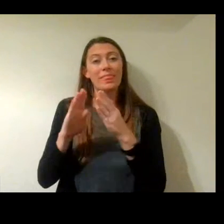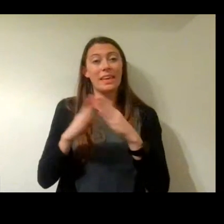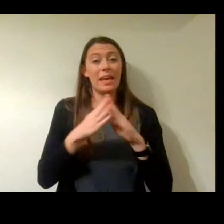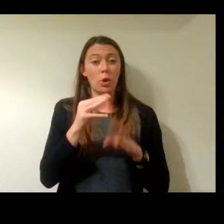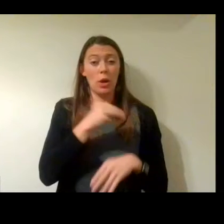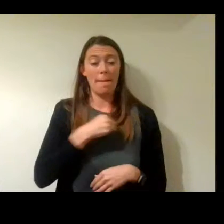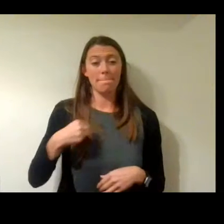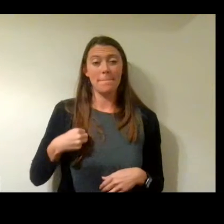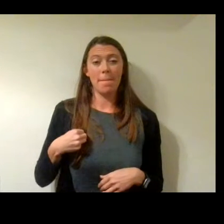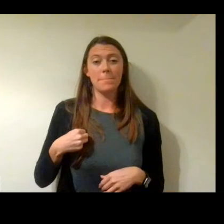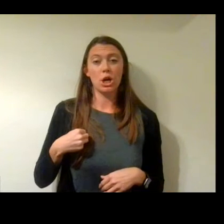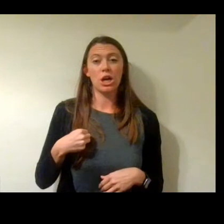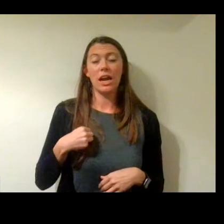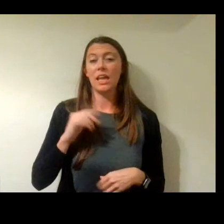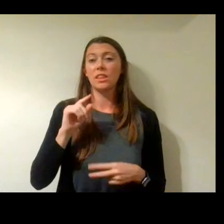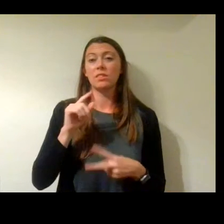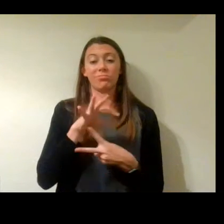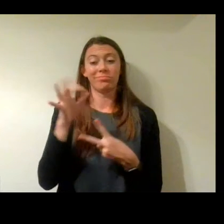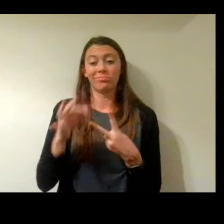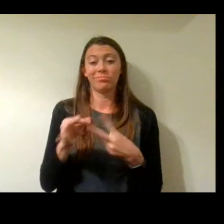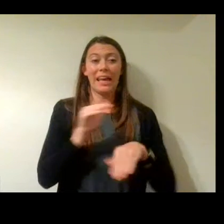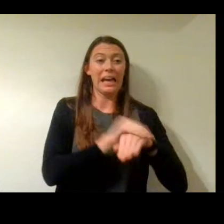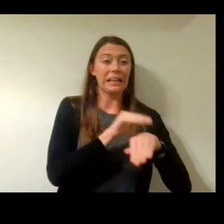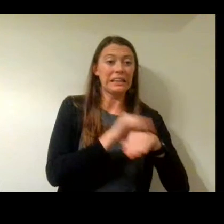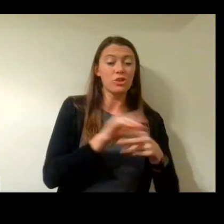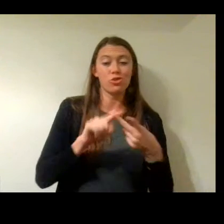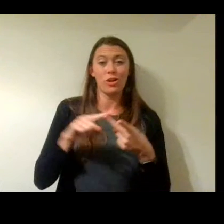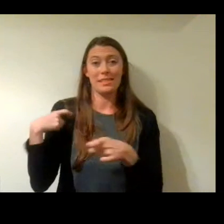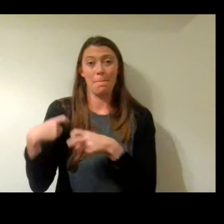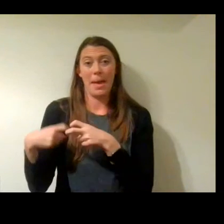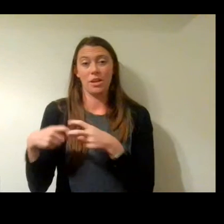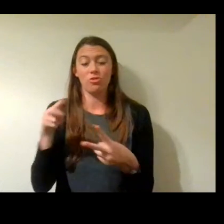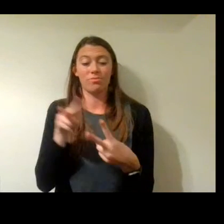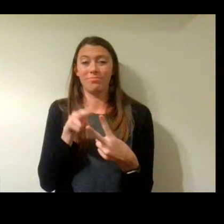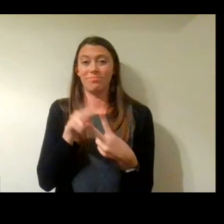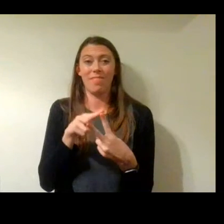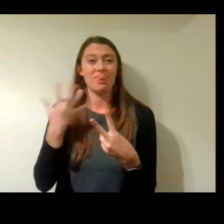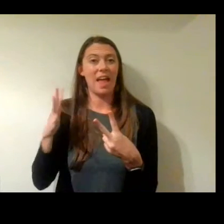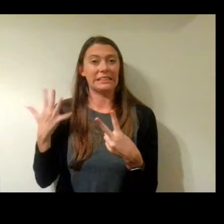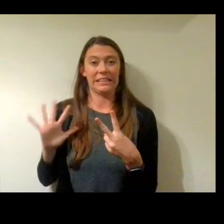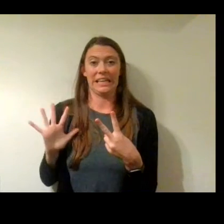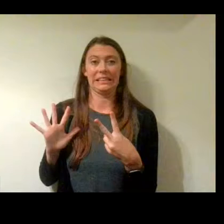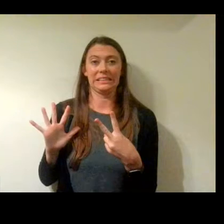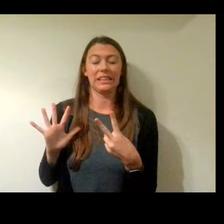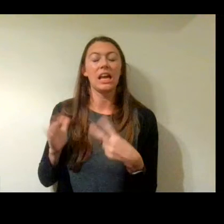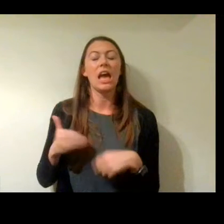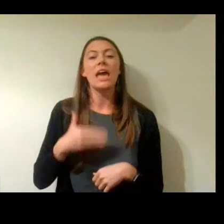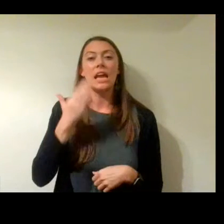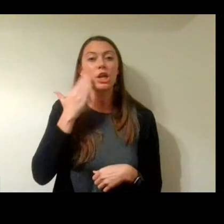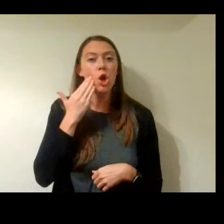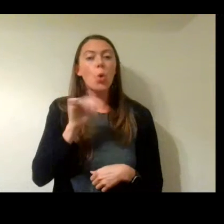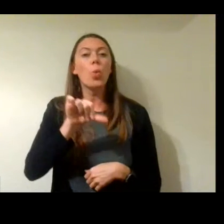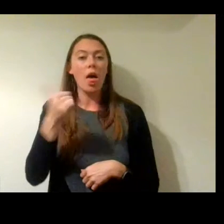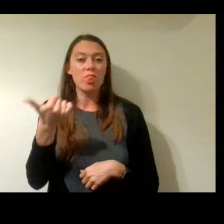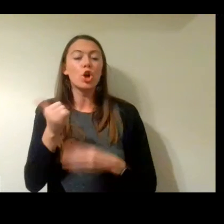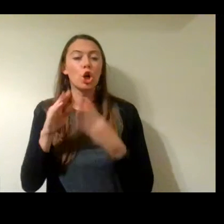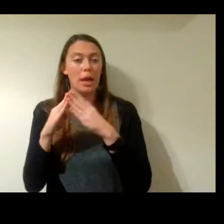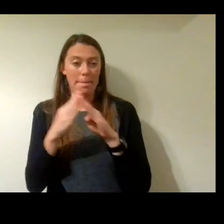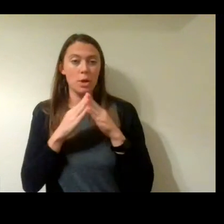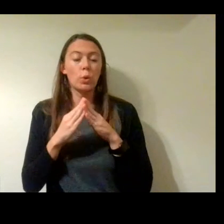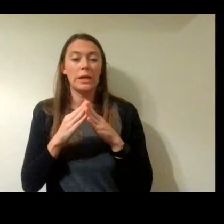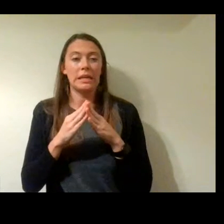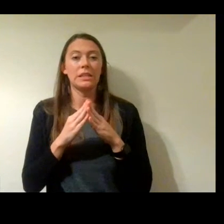that it says is English and Spanish, which is, I know it can be a barrier for other communities.